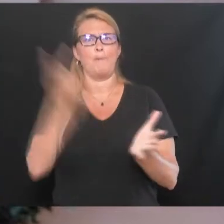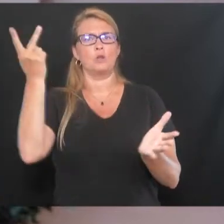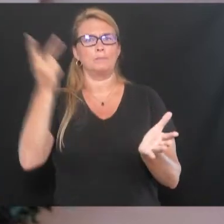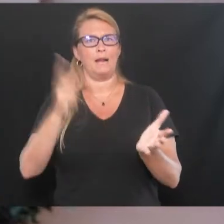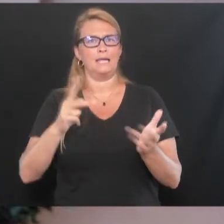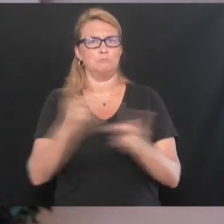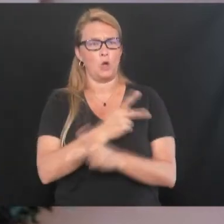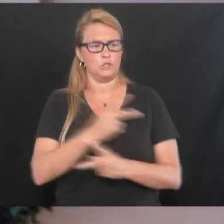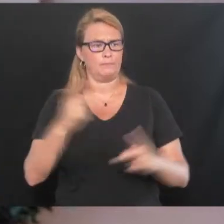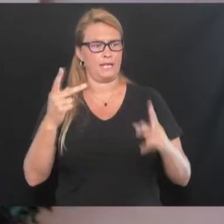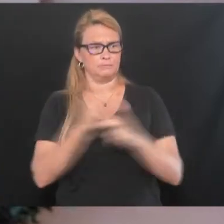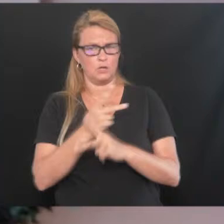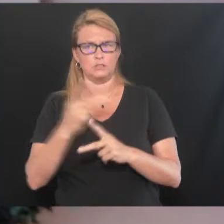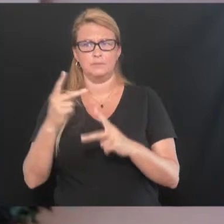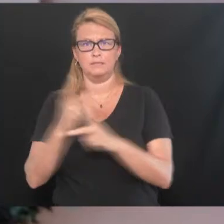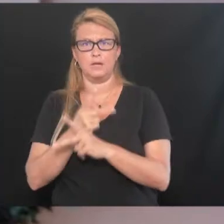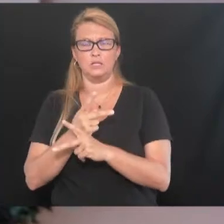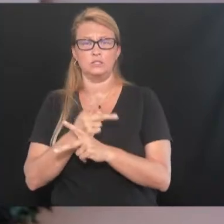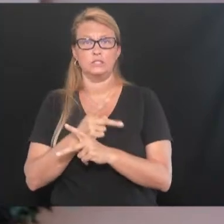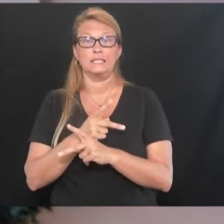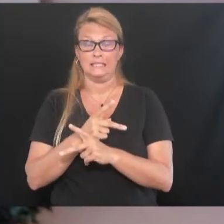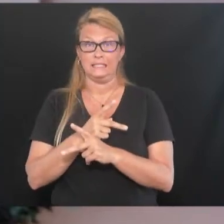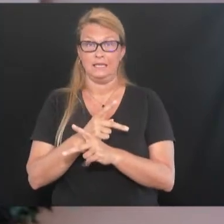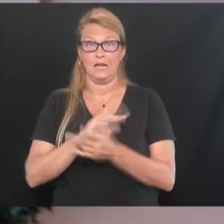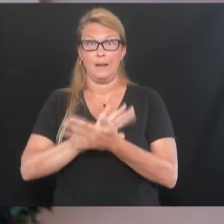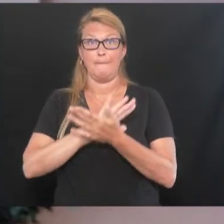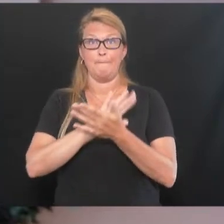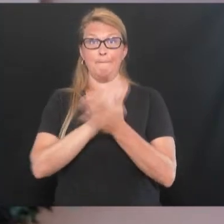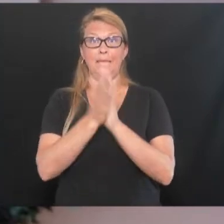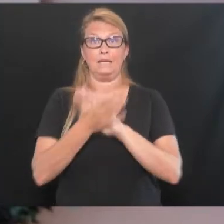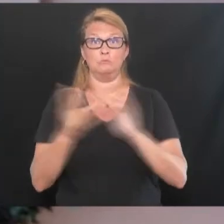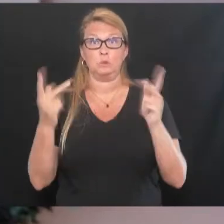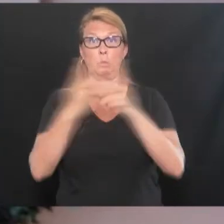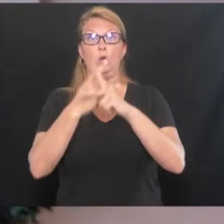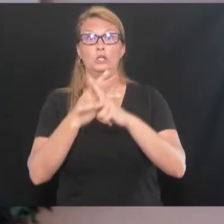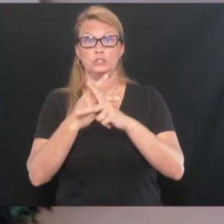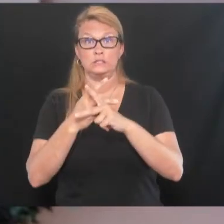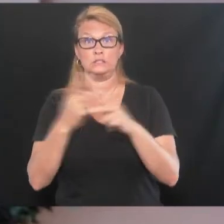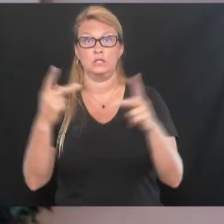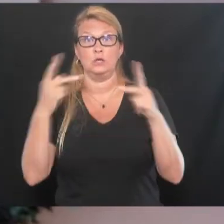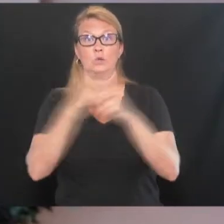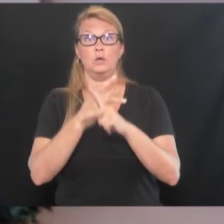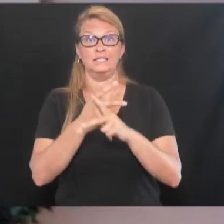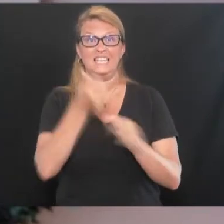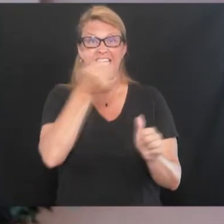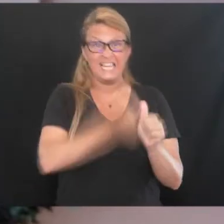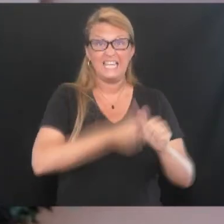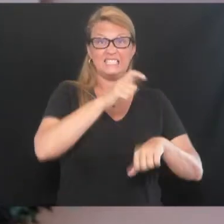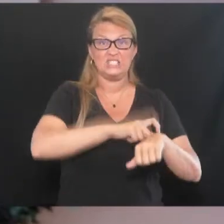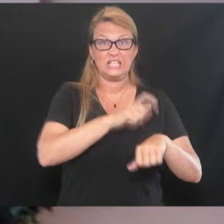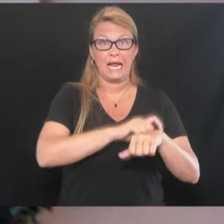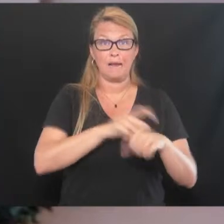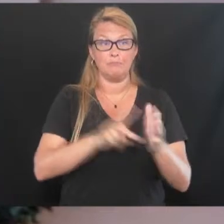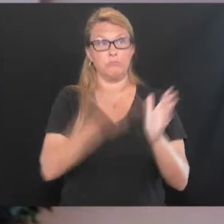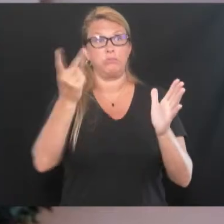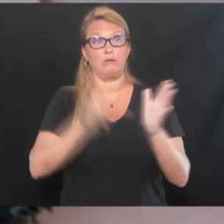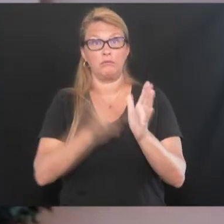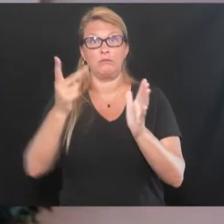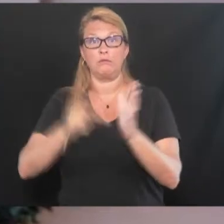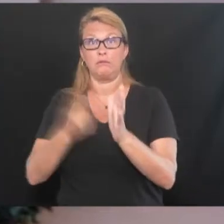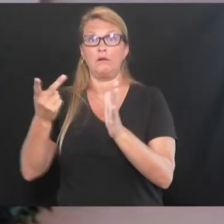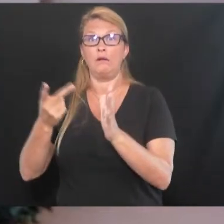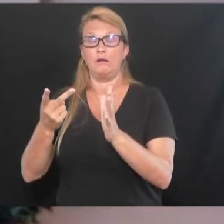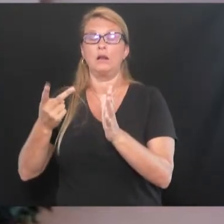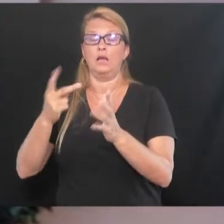makes a lot of mistakes. So every generation it creates, every time it multiplies, it makes mistakes. And these